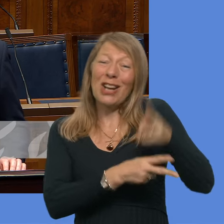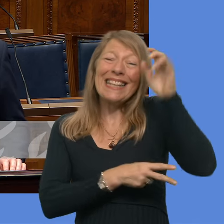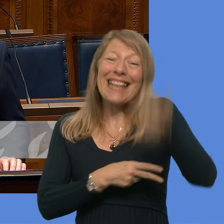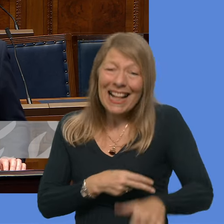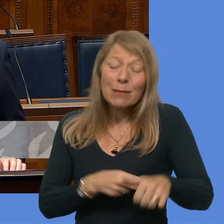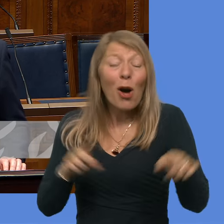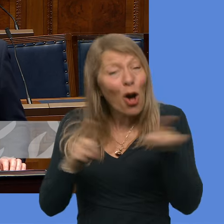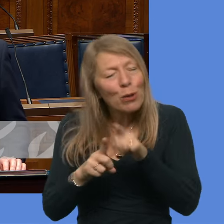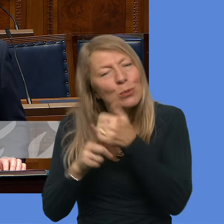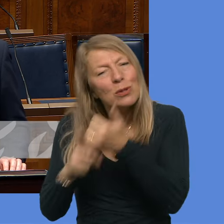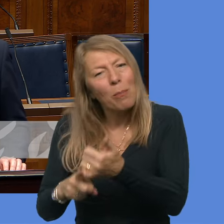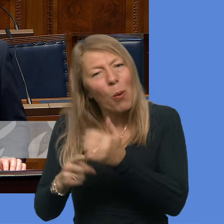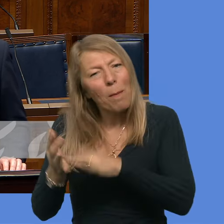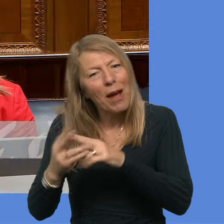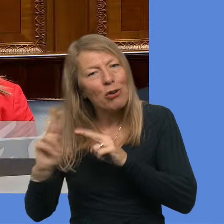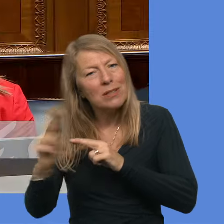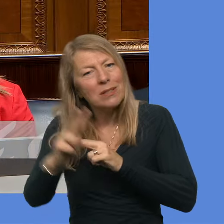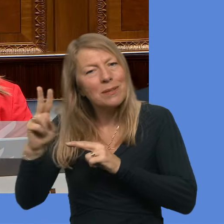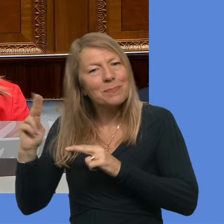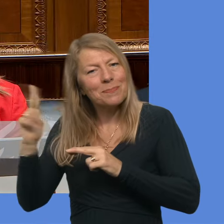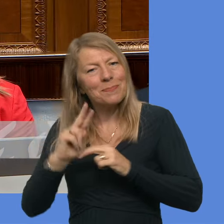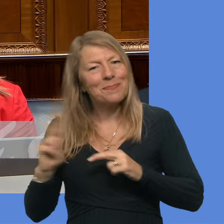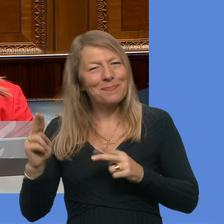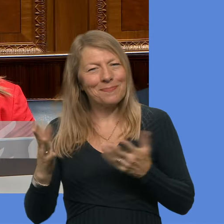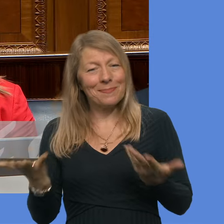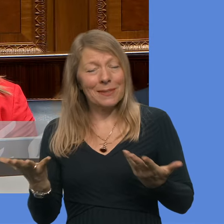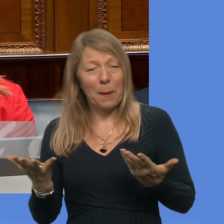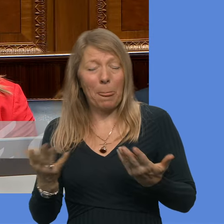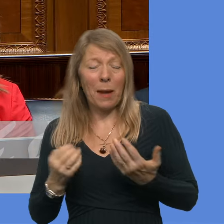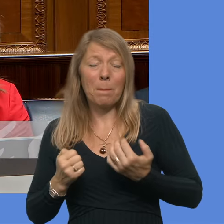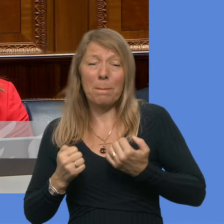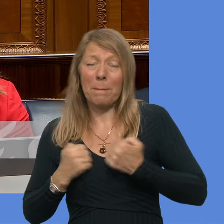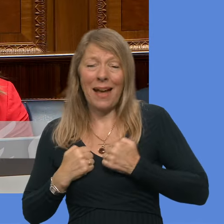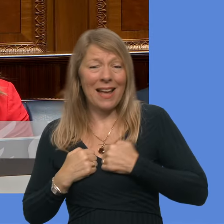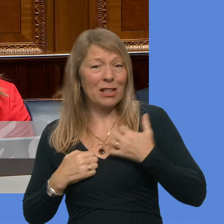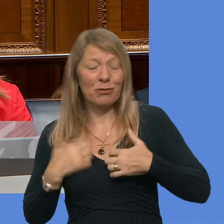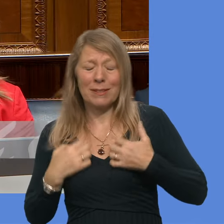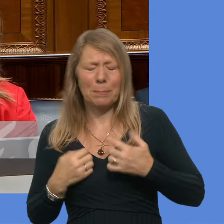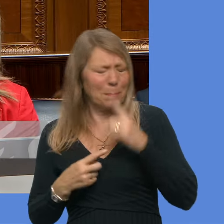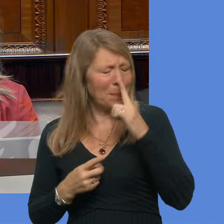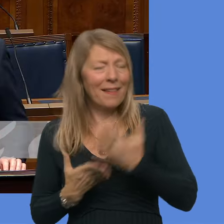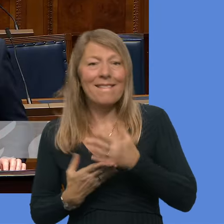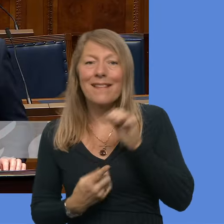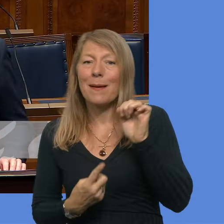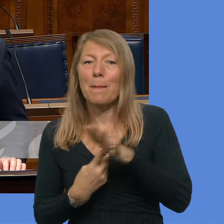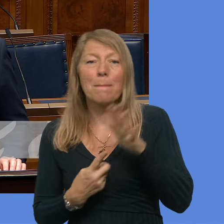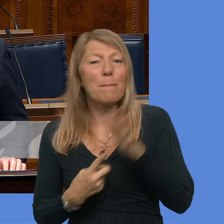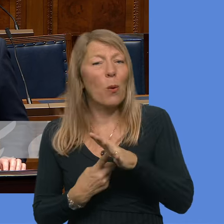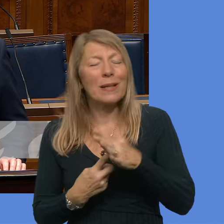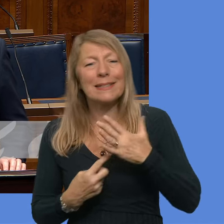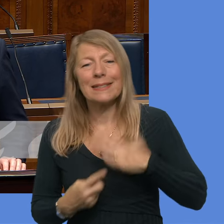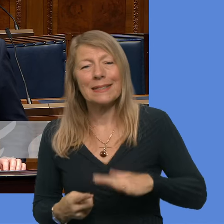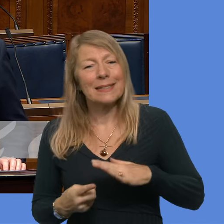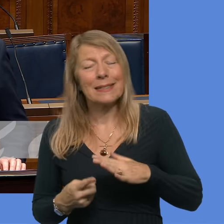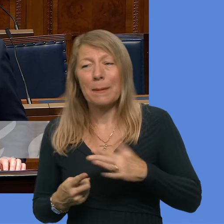also support parents who are trying to access it. And in terms of my own particular interest, the more people we have available to come back to work and allowed to get back